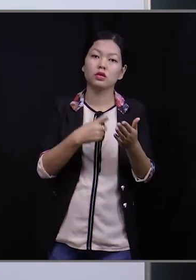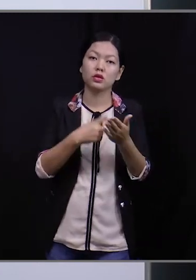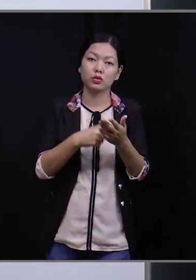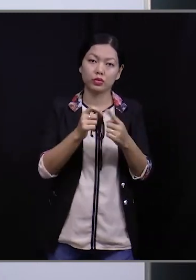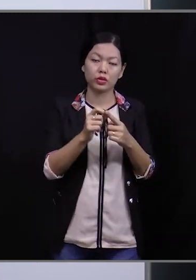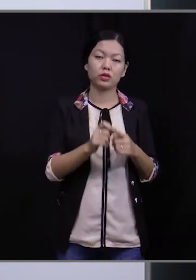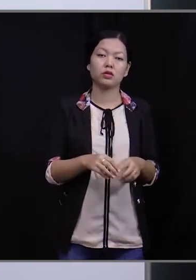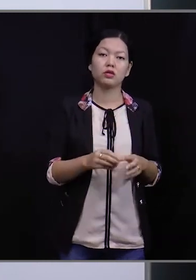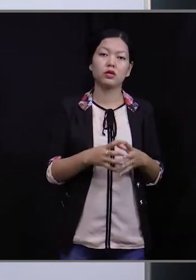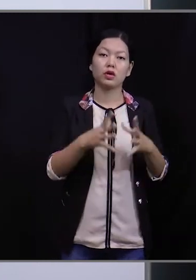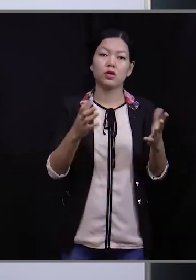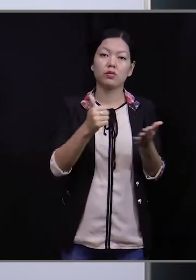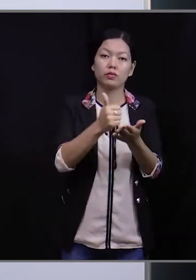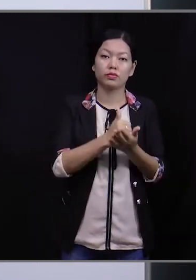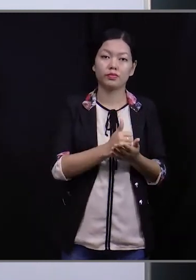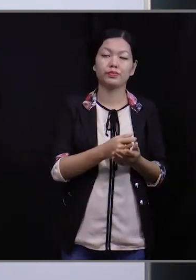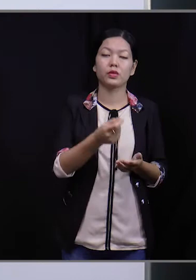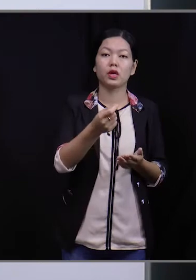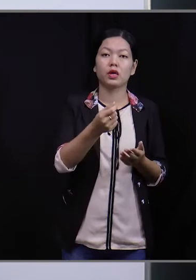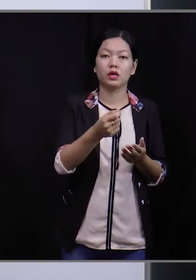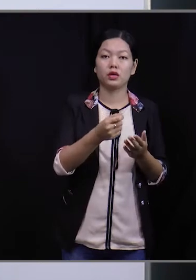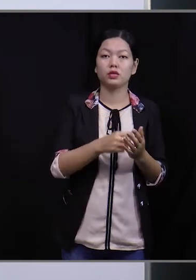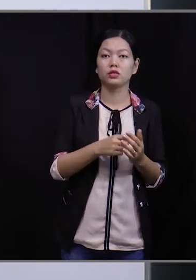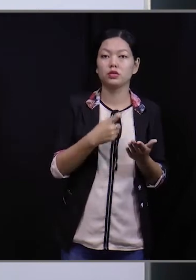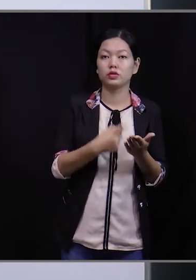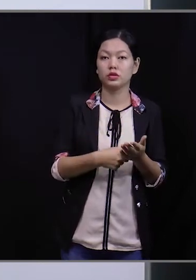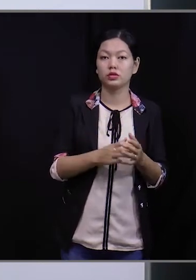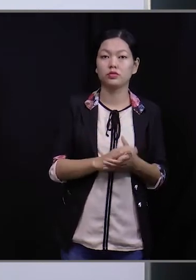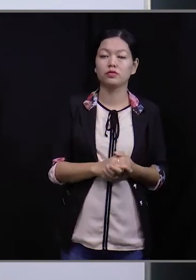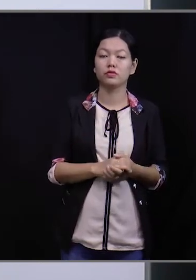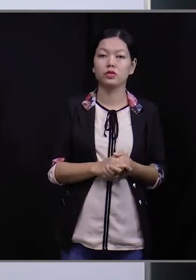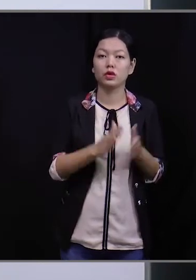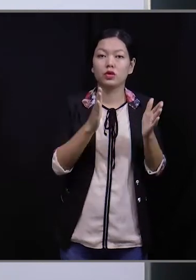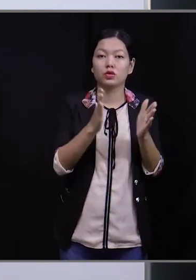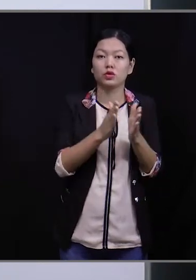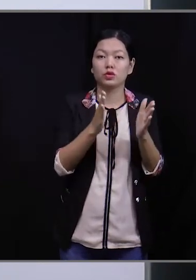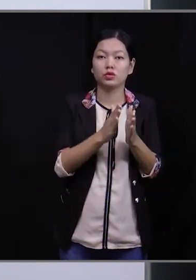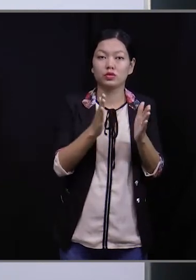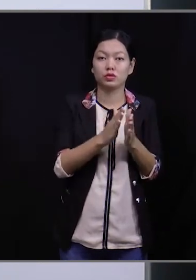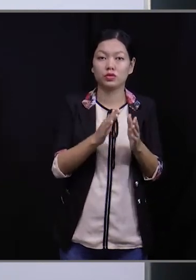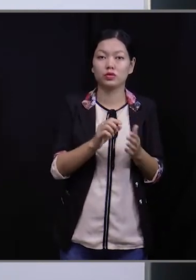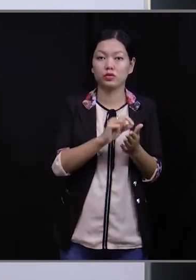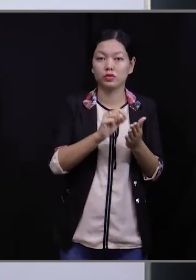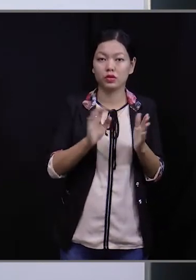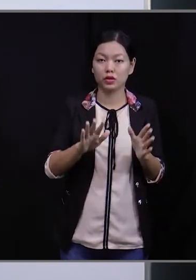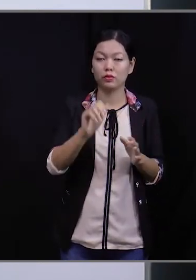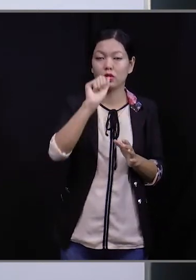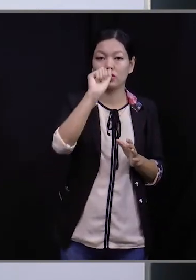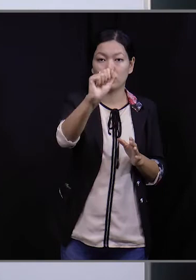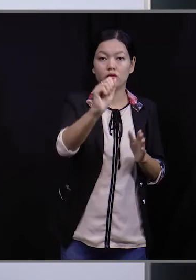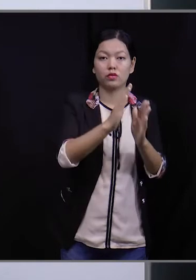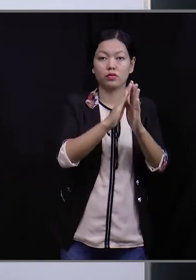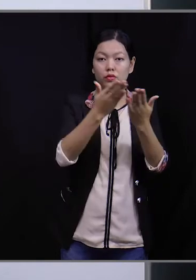have cash reserve ratio. I just wrote it in short form. You might want to refer your textbook. Understood.